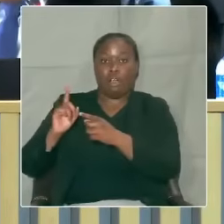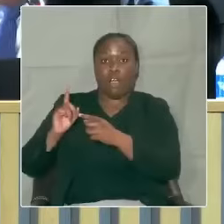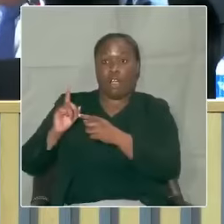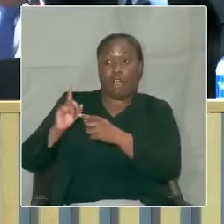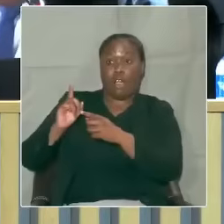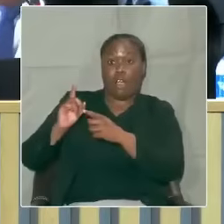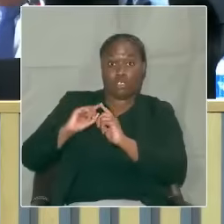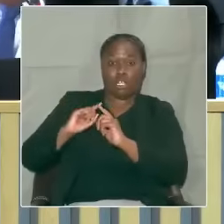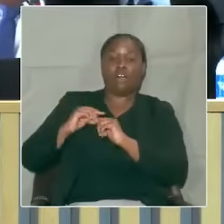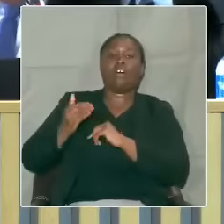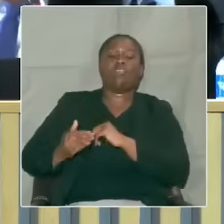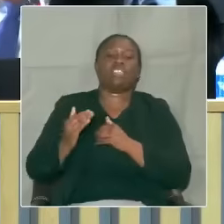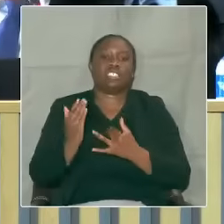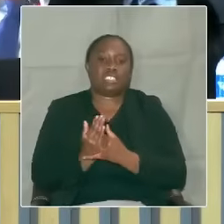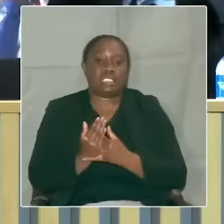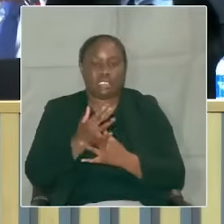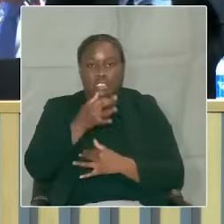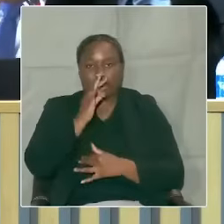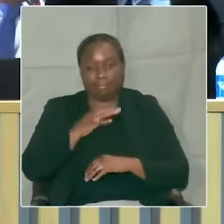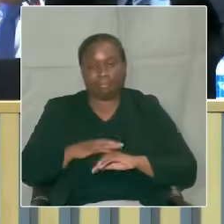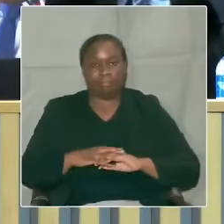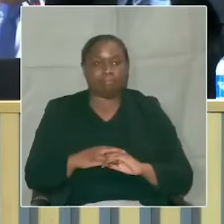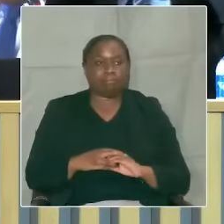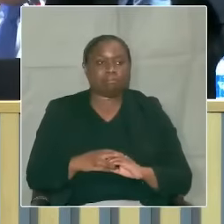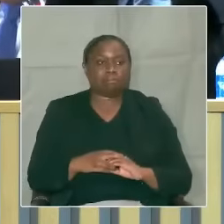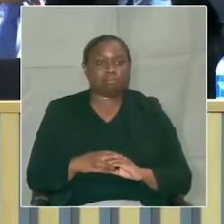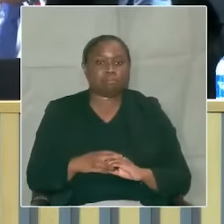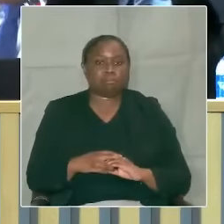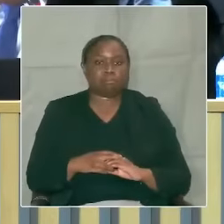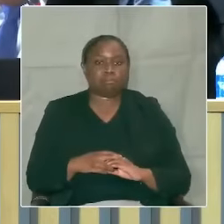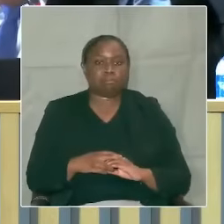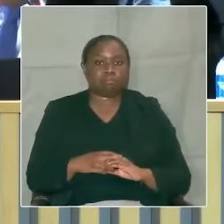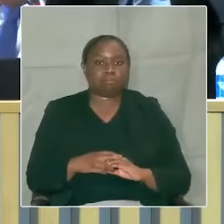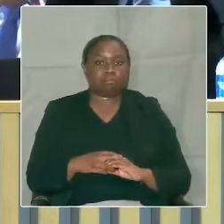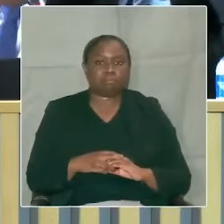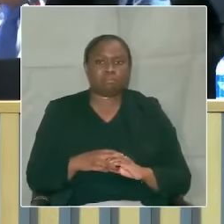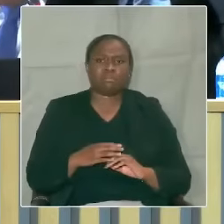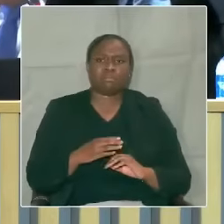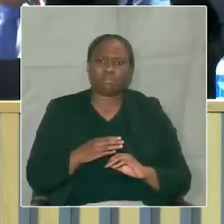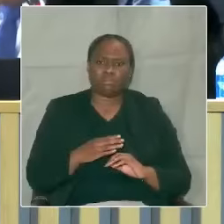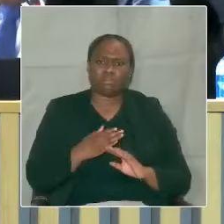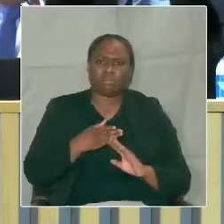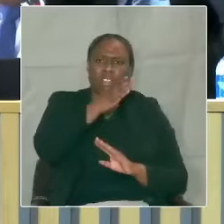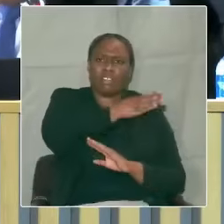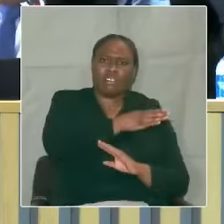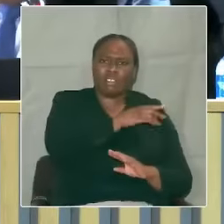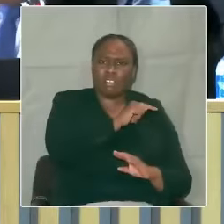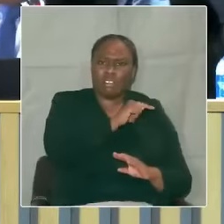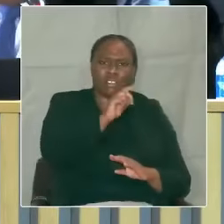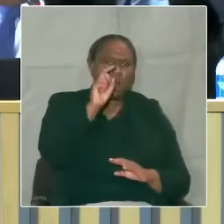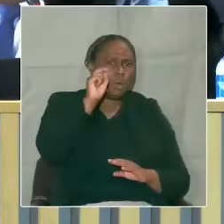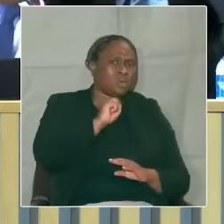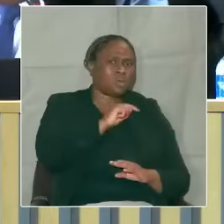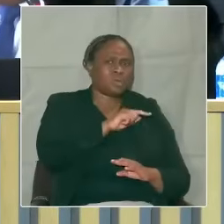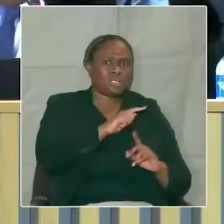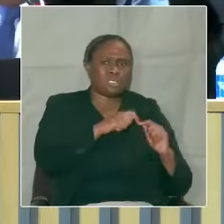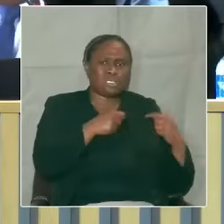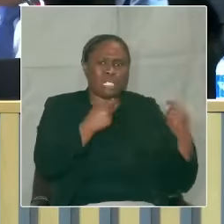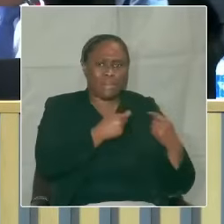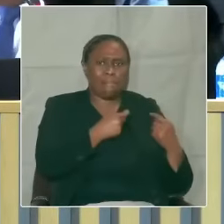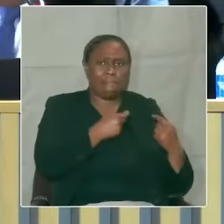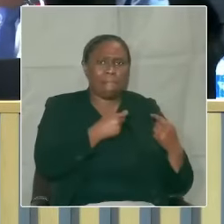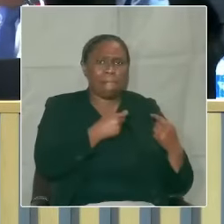time. Why was it necessary when the previous task team was disbanded to consult